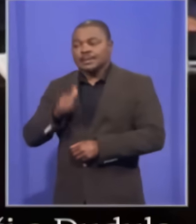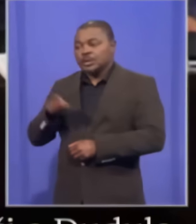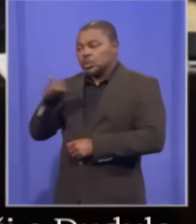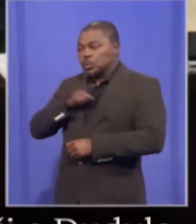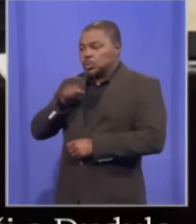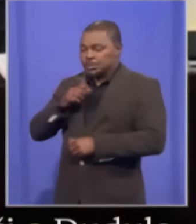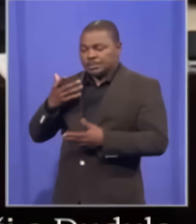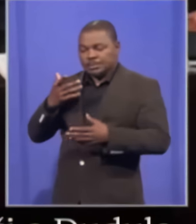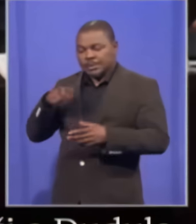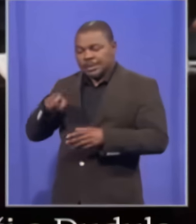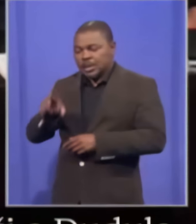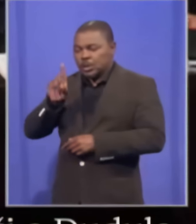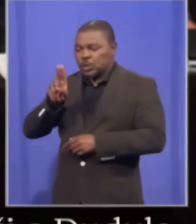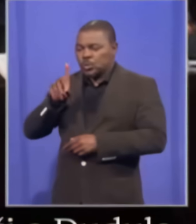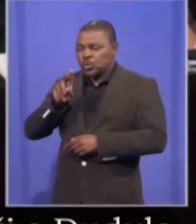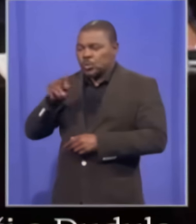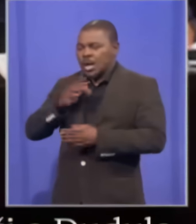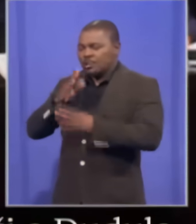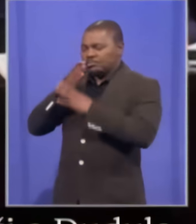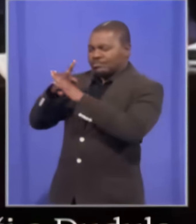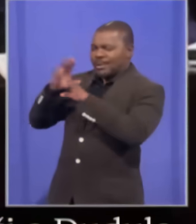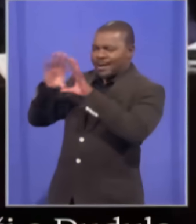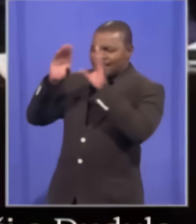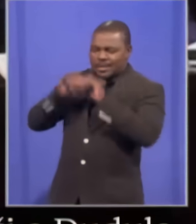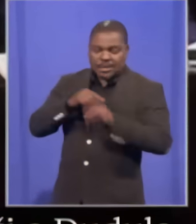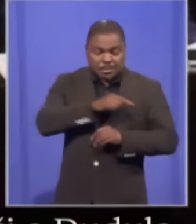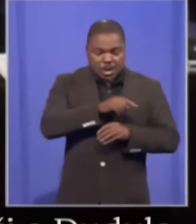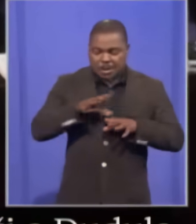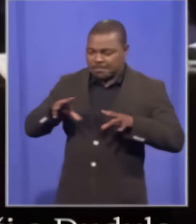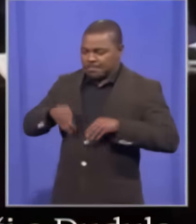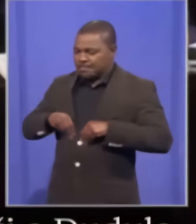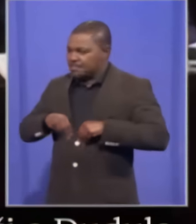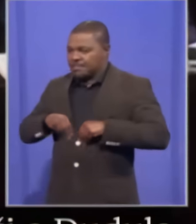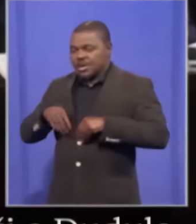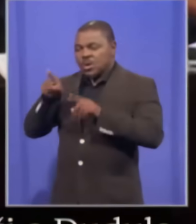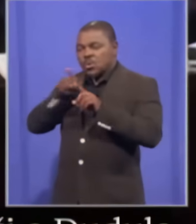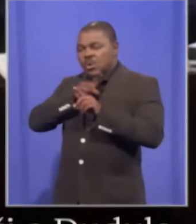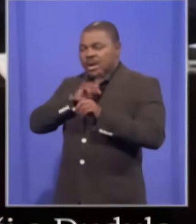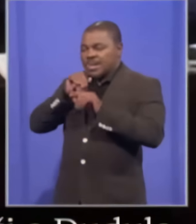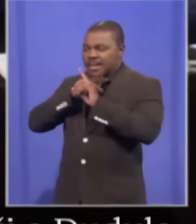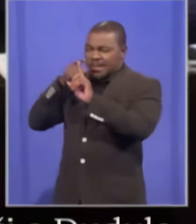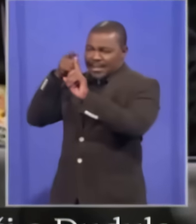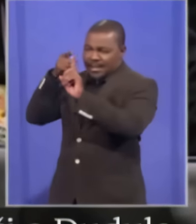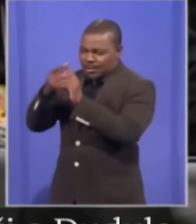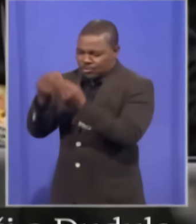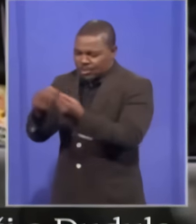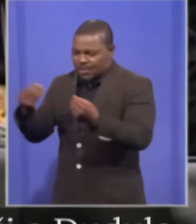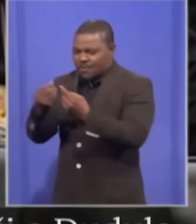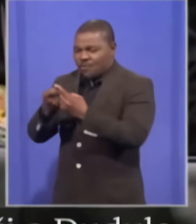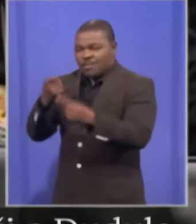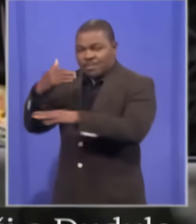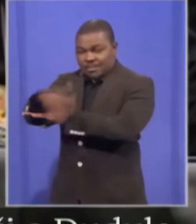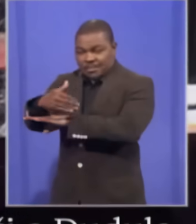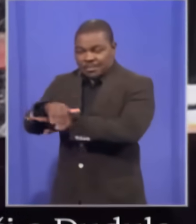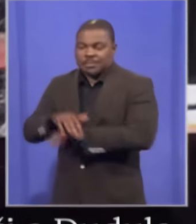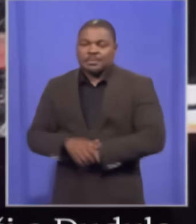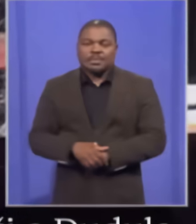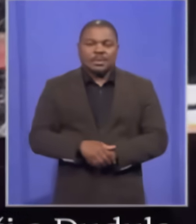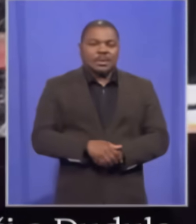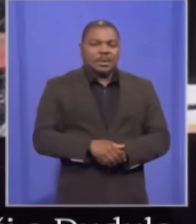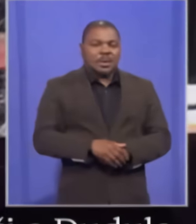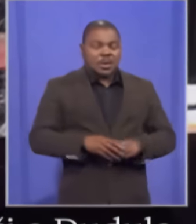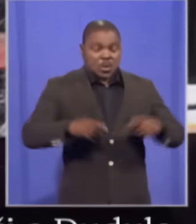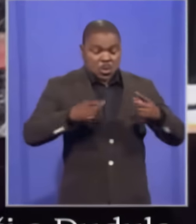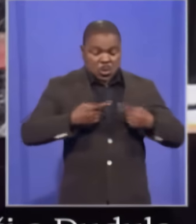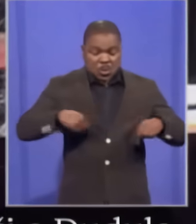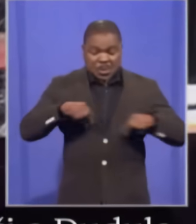se kgotlelele ditšhitišo dife goba dife kudu tšeo di nepilego go barutwana ba dinaga di šele. We therefore